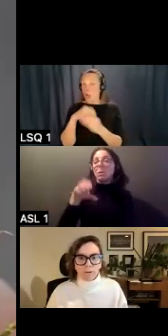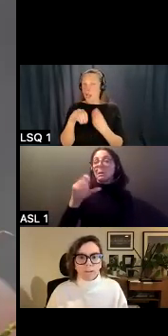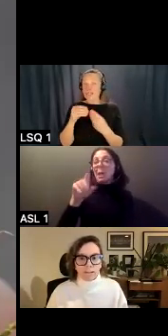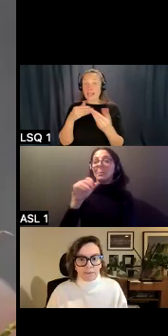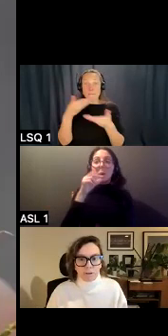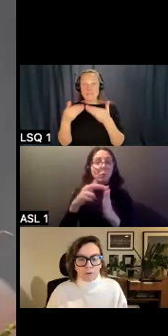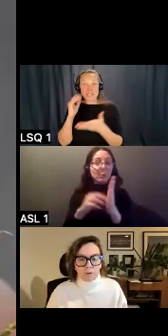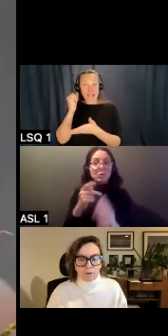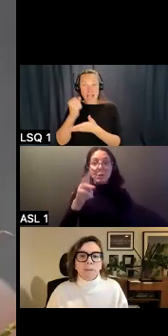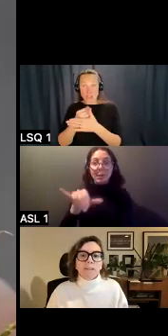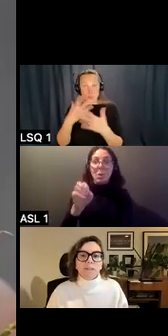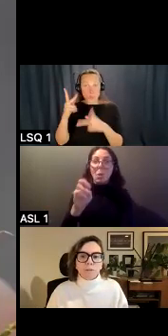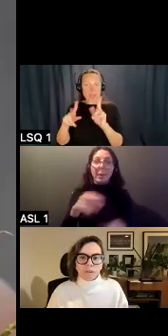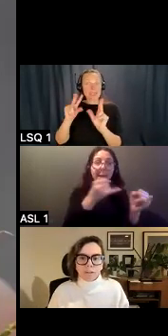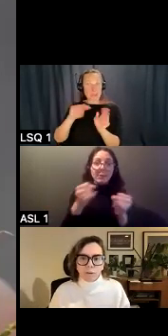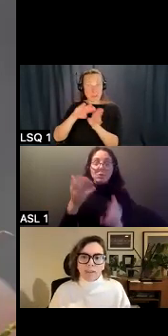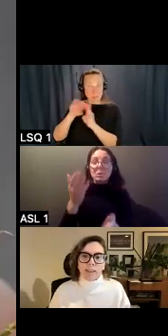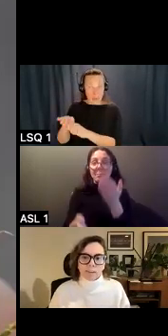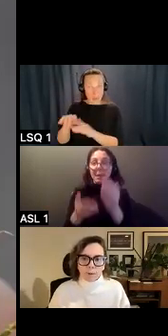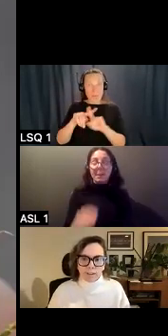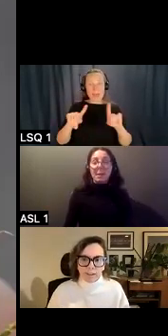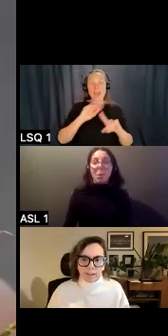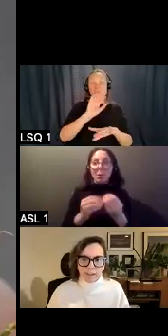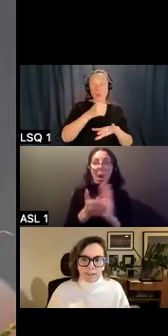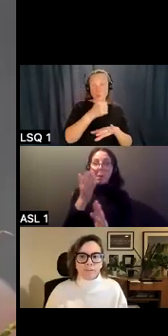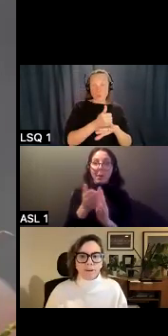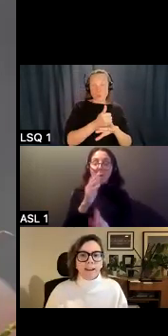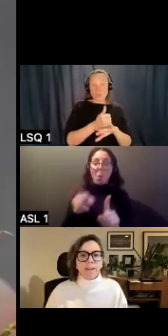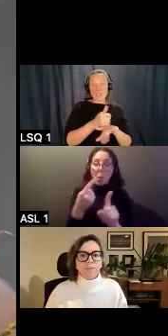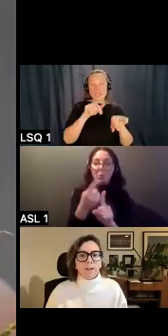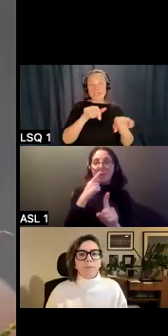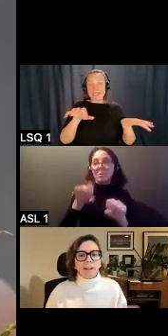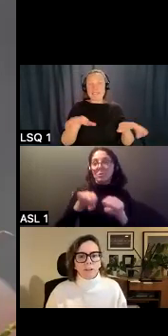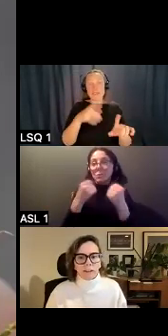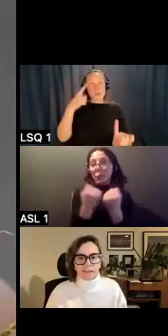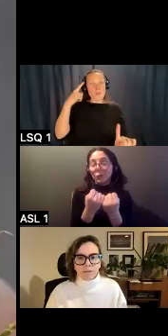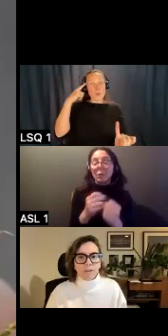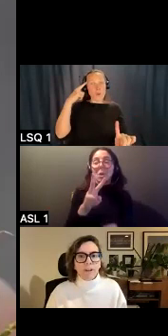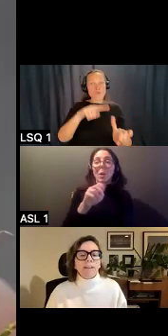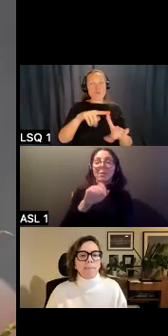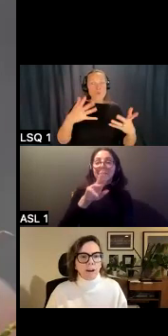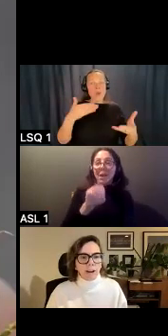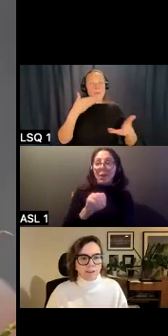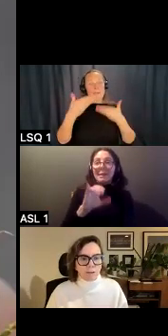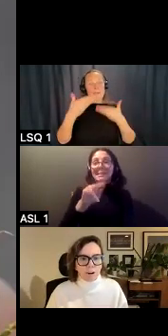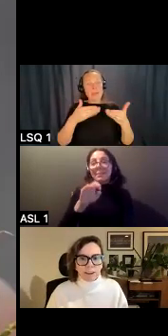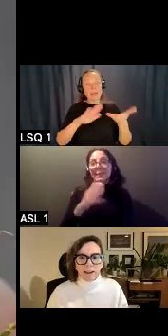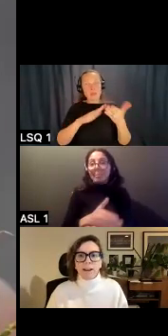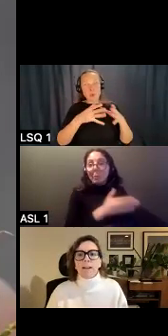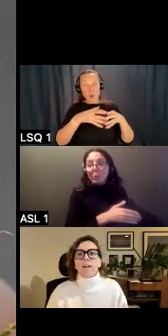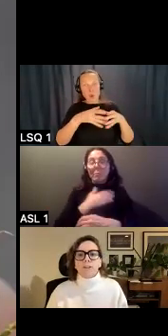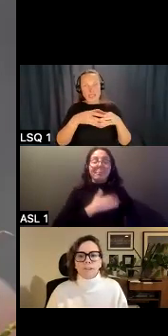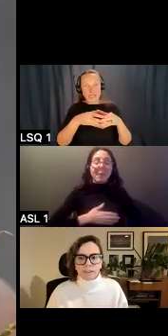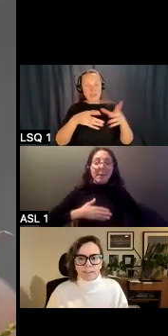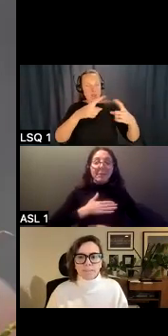or individuals, but are organized and operated exclusively for social welfare, civic improvement, pleasure, recreation, and